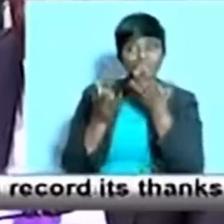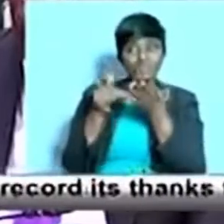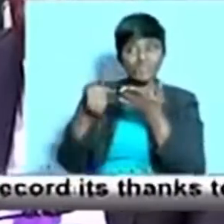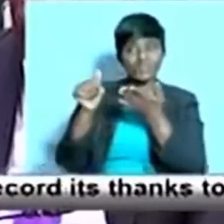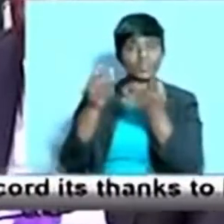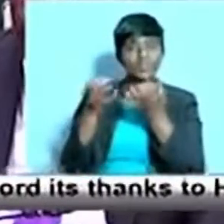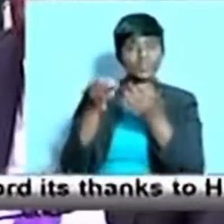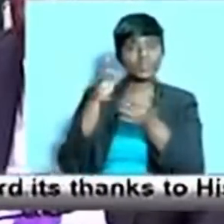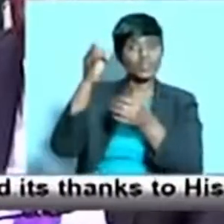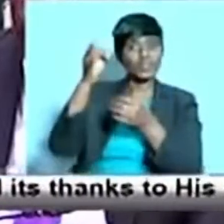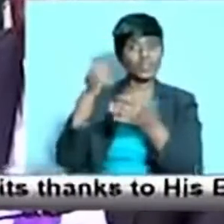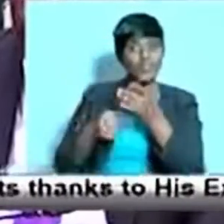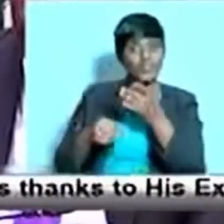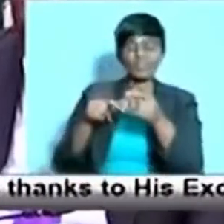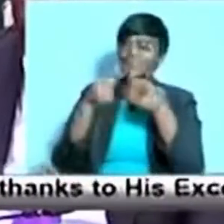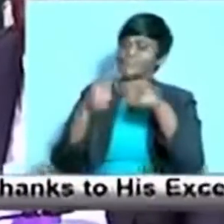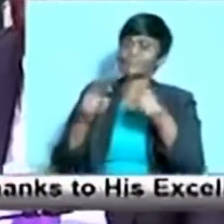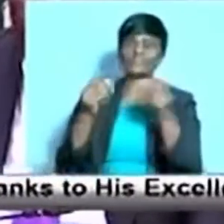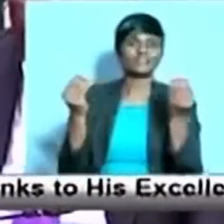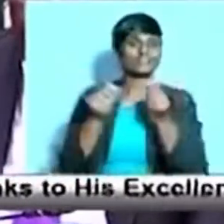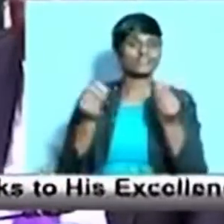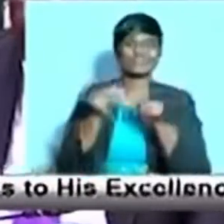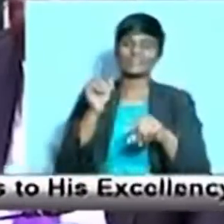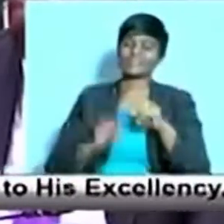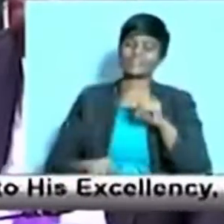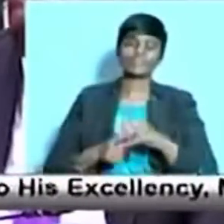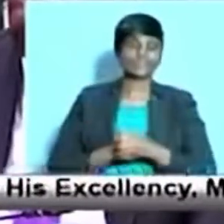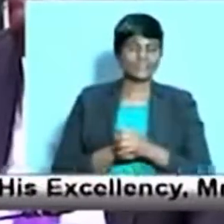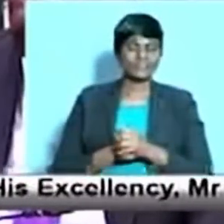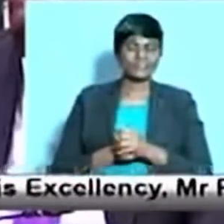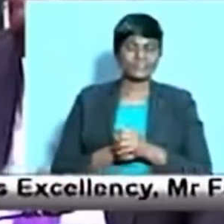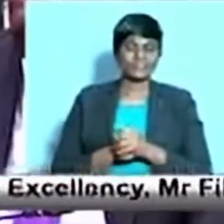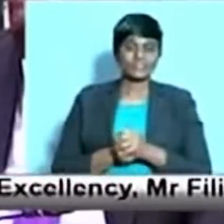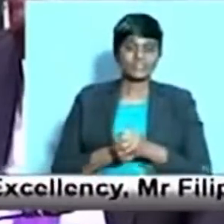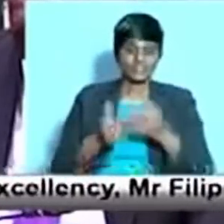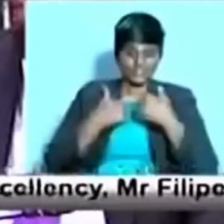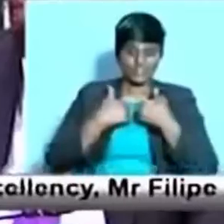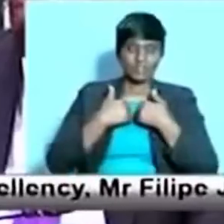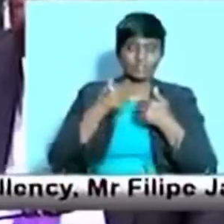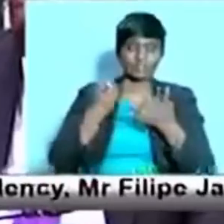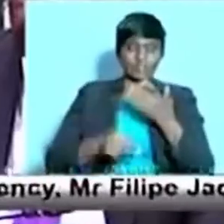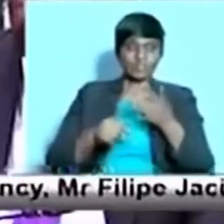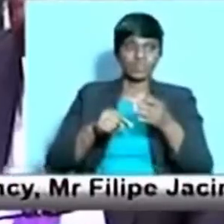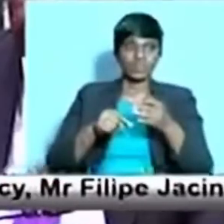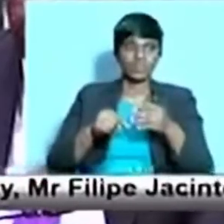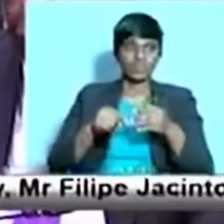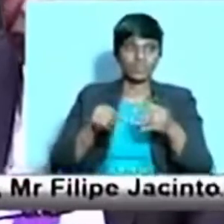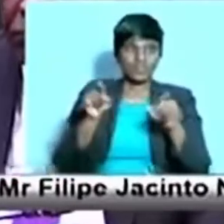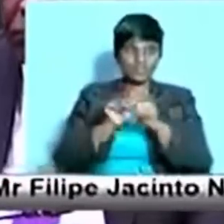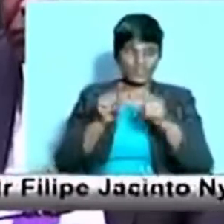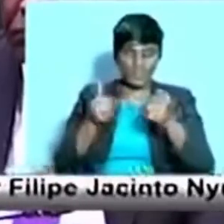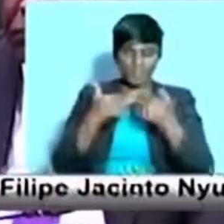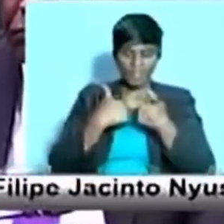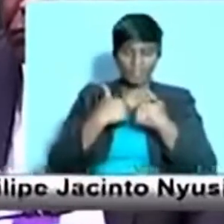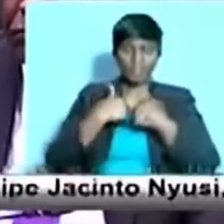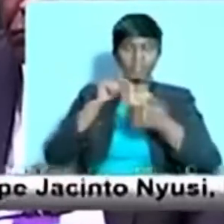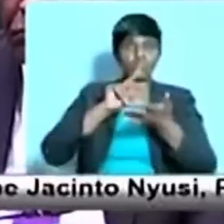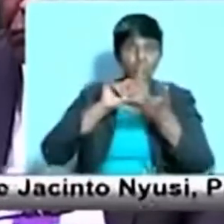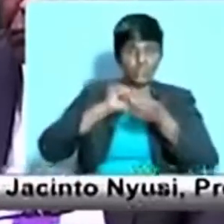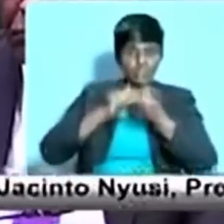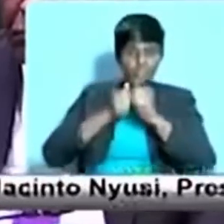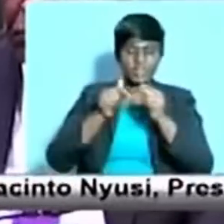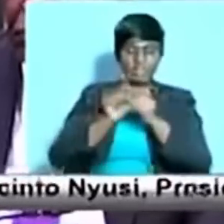to be, nothing will detract them. There's a greenhorn who is talking at the moment, Madam Speaker, and I